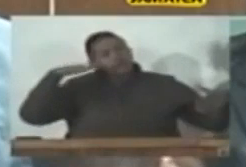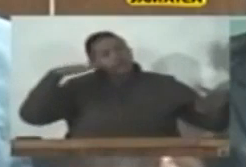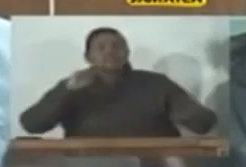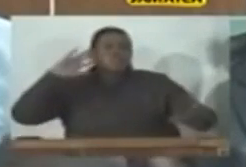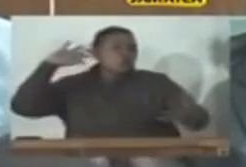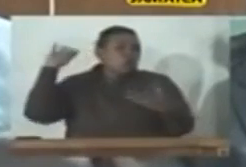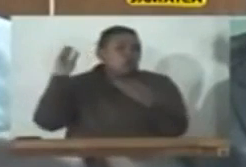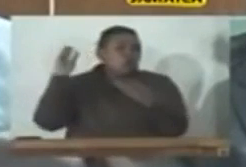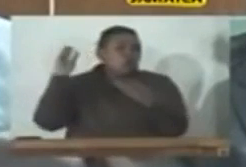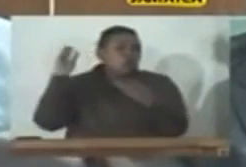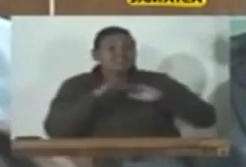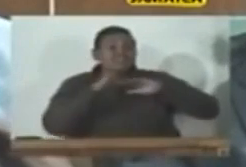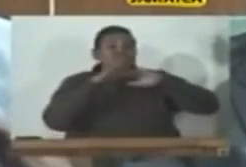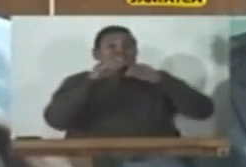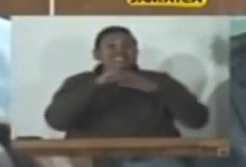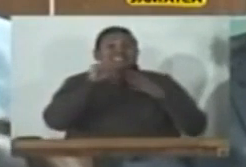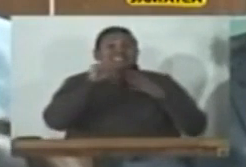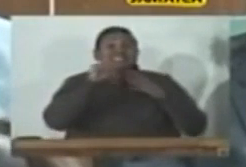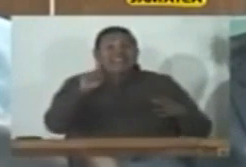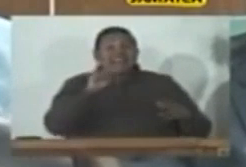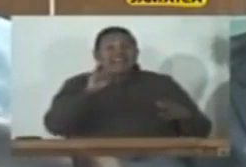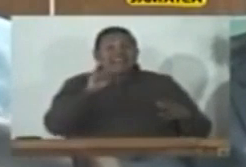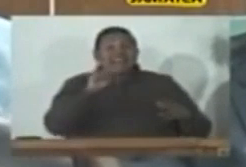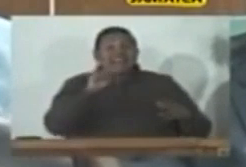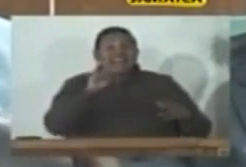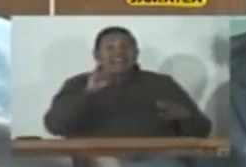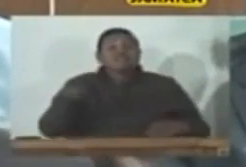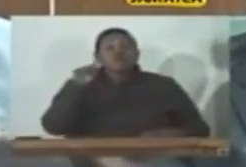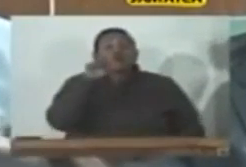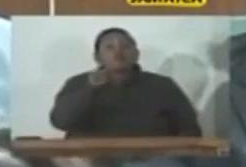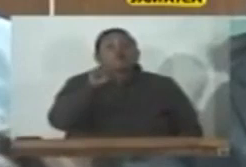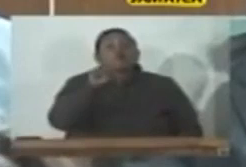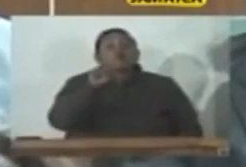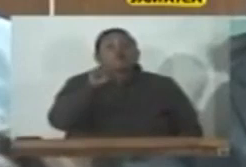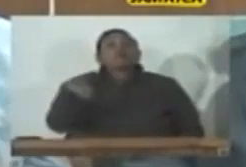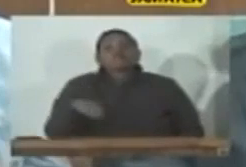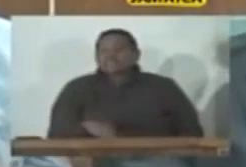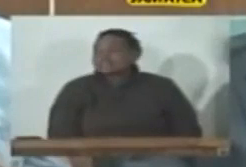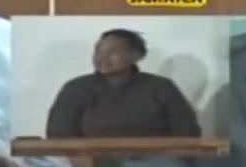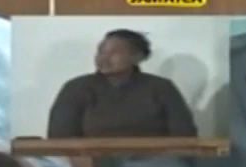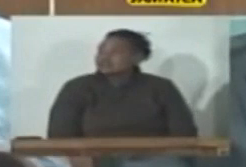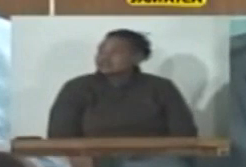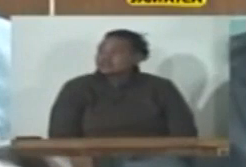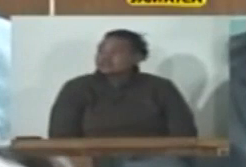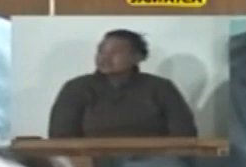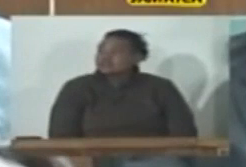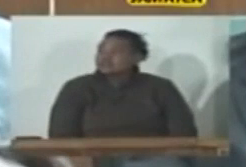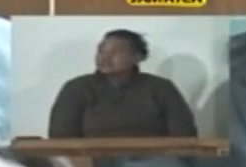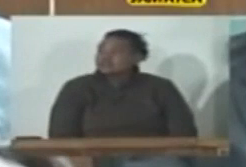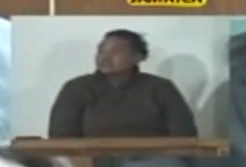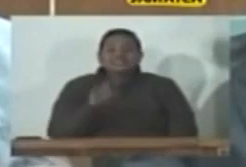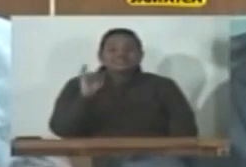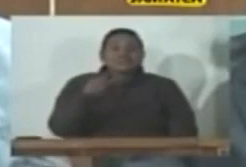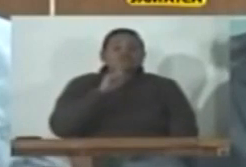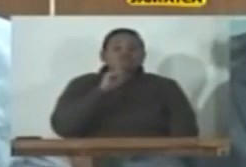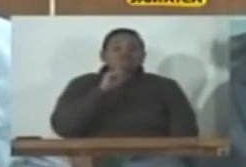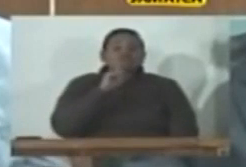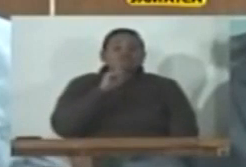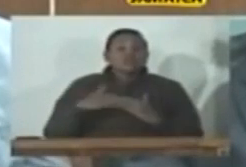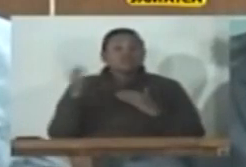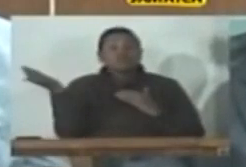44.3%. This far outstrips the annual percentage increase in inflation over that period, which is